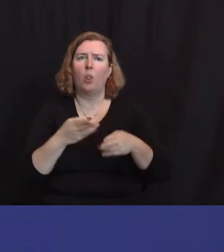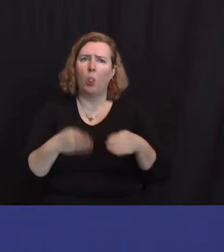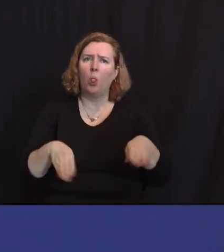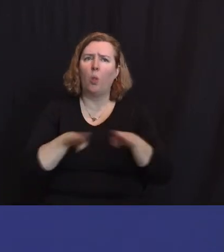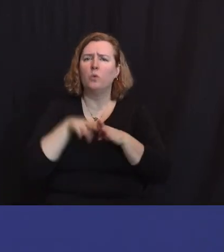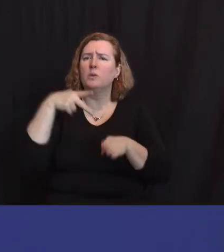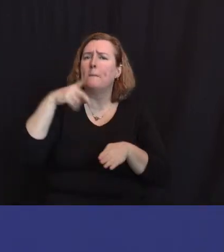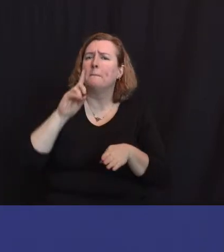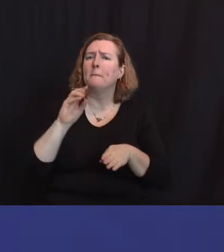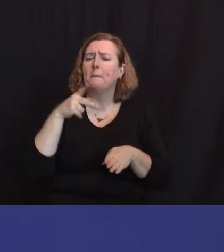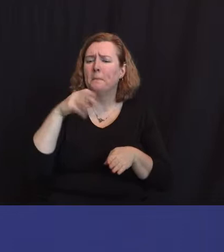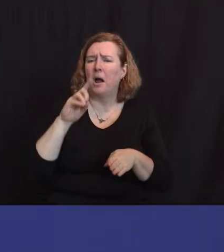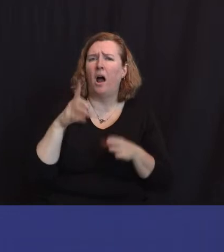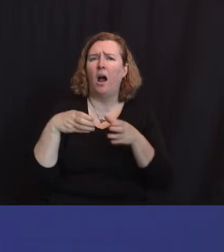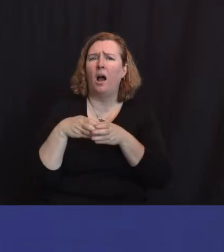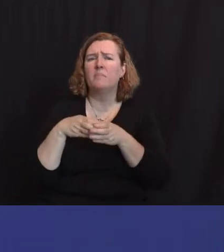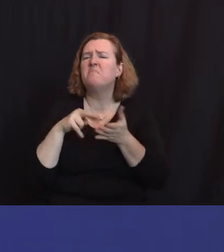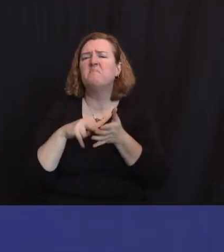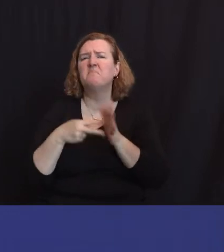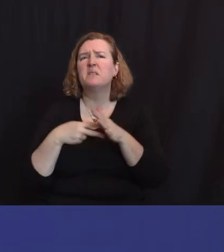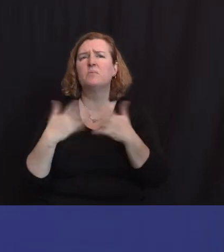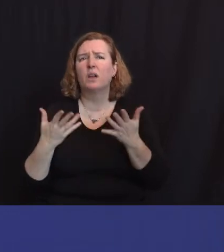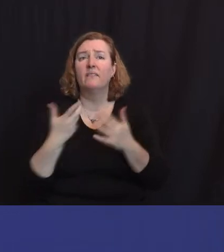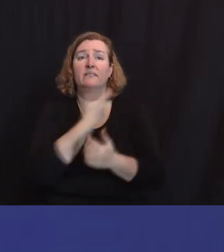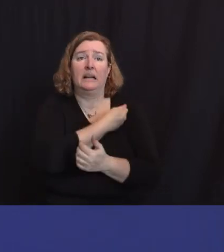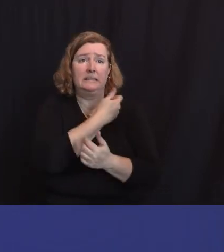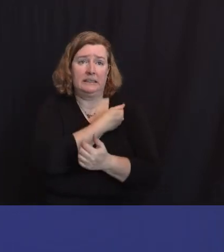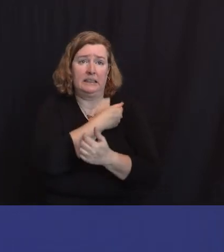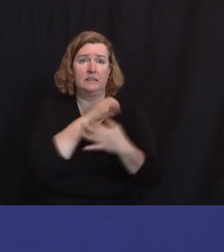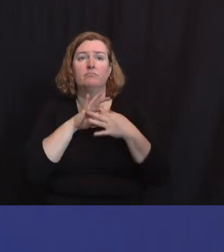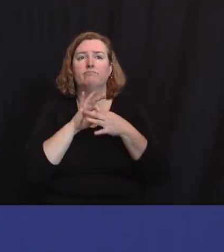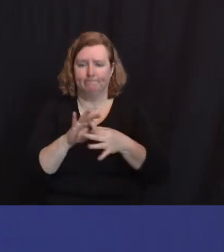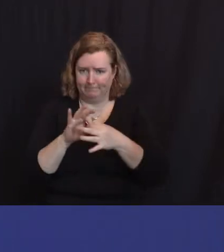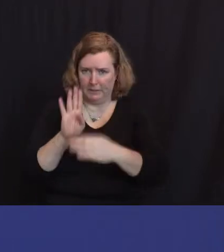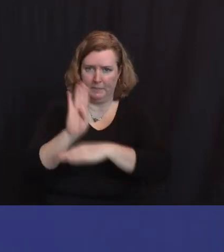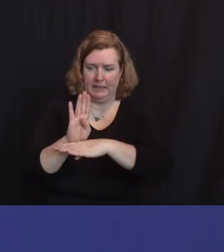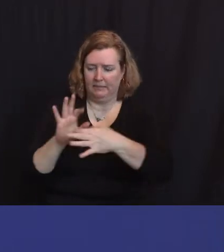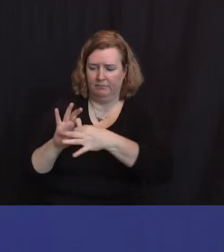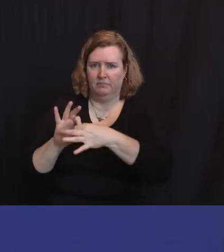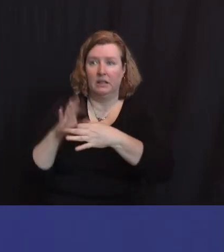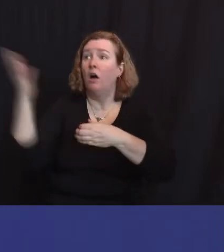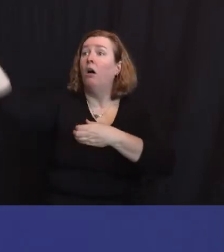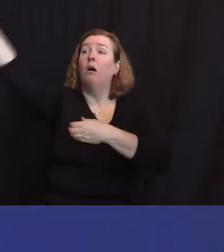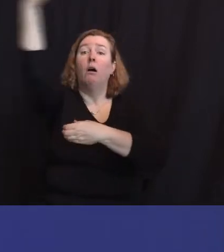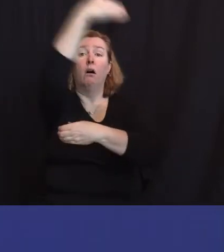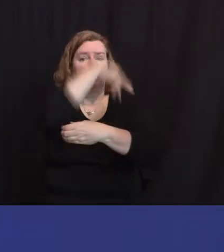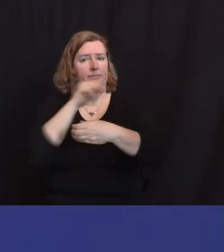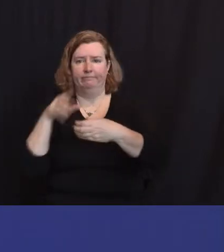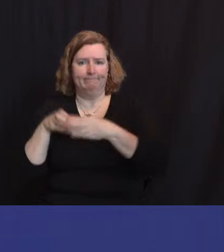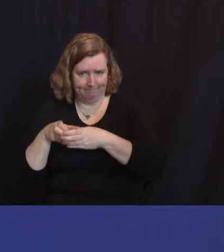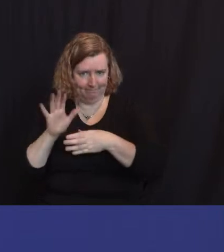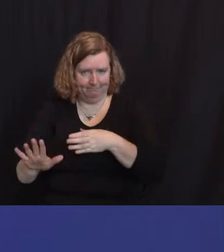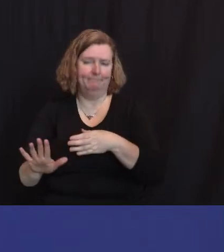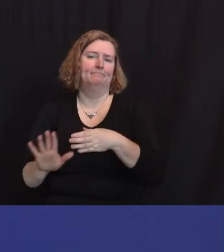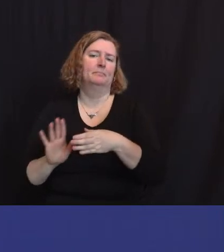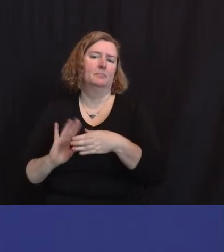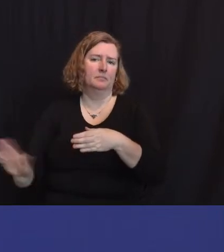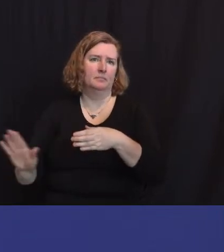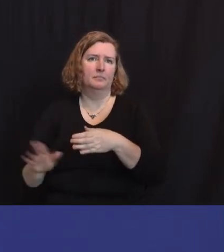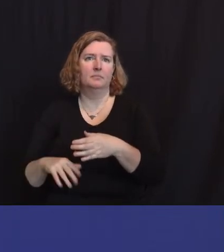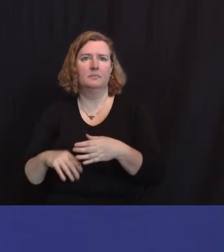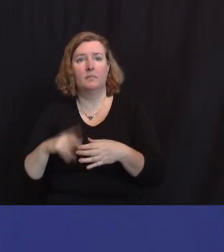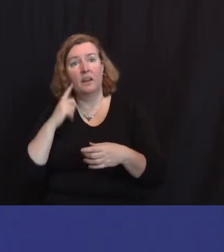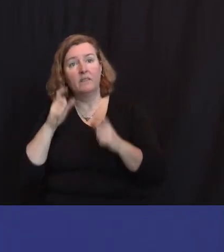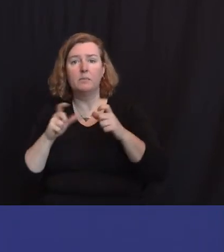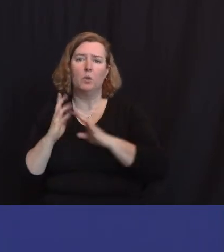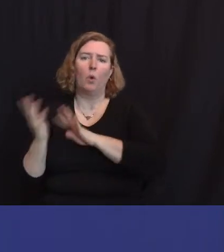that's an example. You've got to be associated with the port. And the reason why we all thought that made sense is because the concentration of where they all go to work, they're